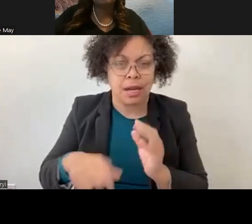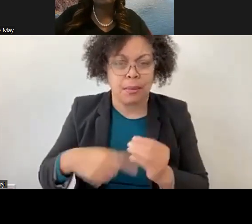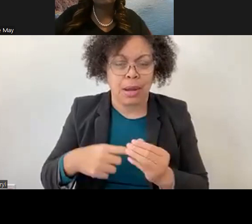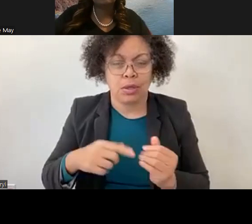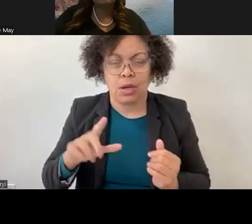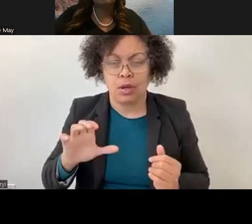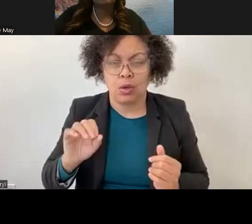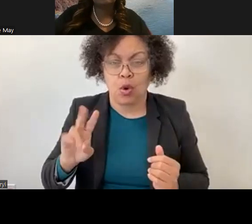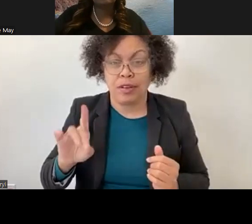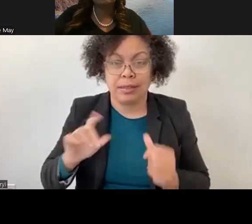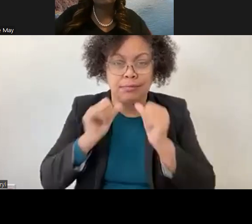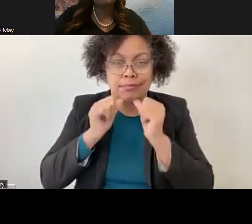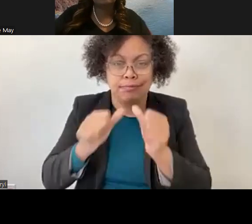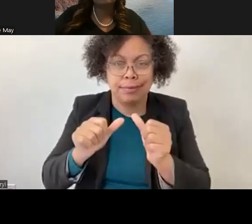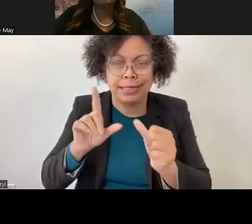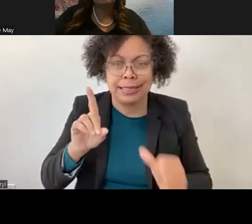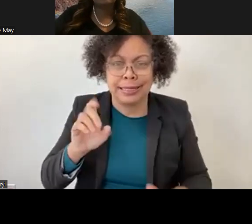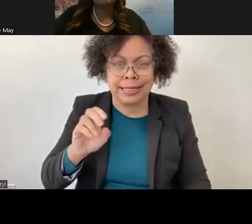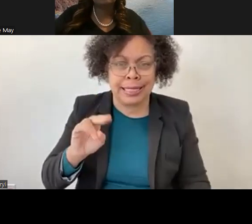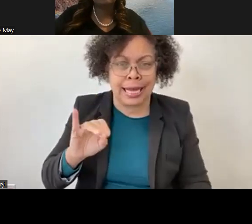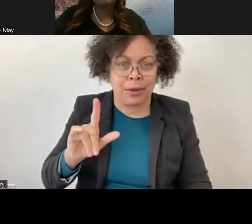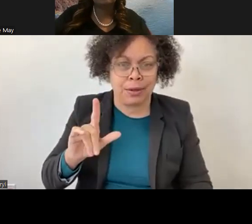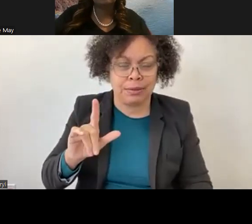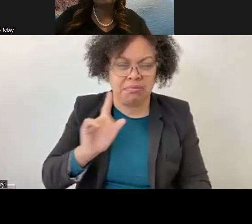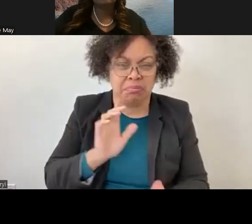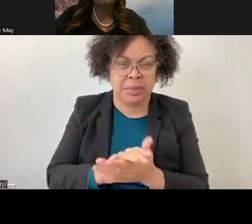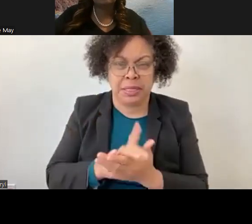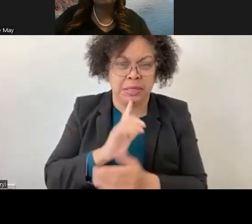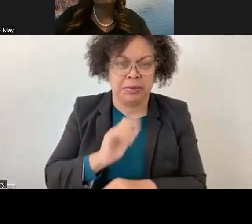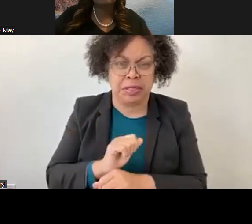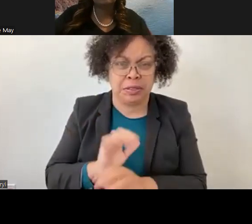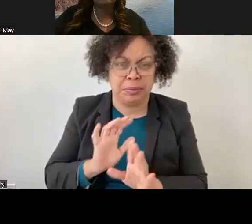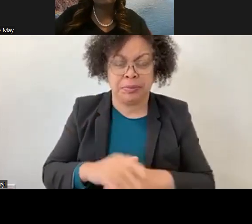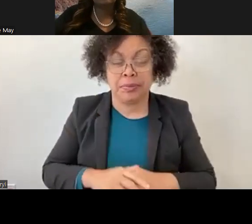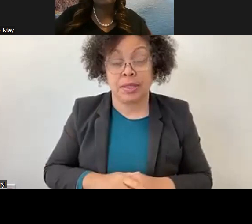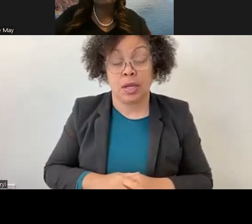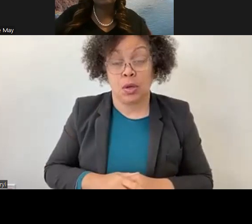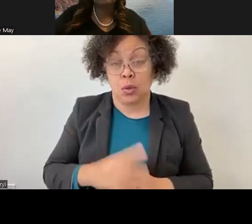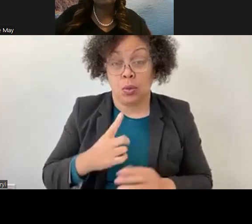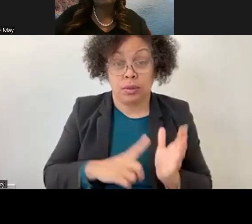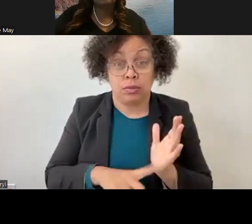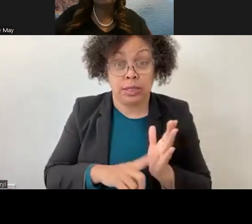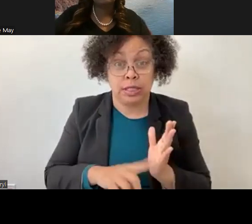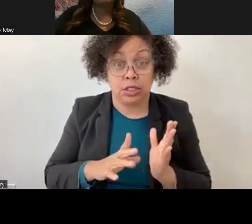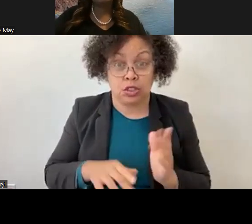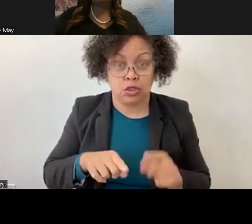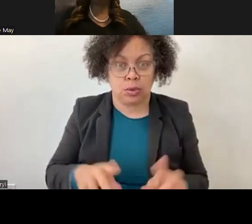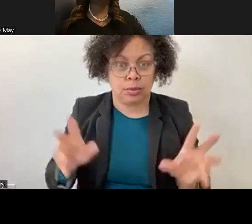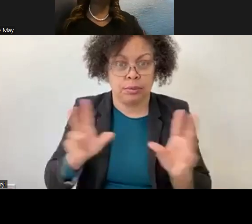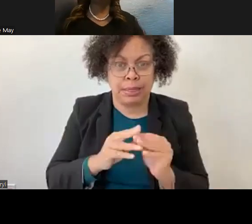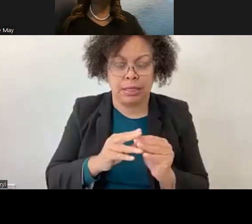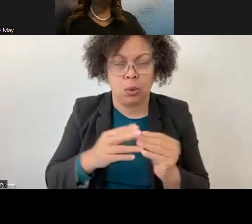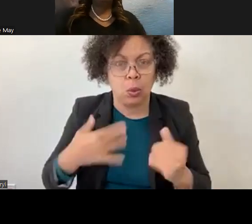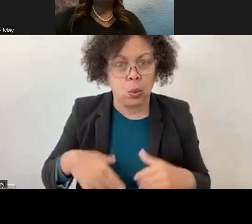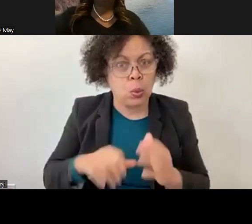and one of the researchers, who to me was, she was so impressive, she was so driven,